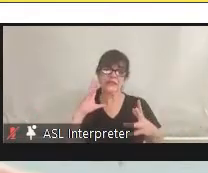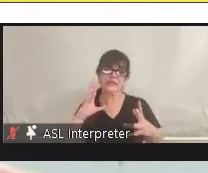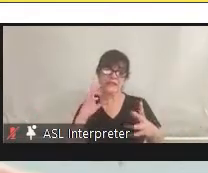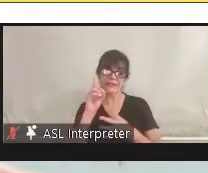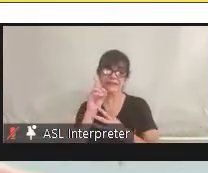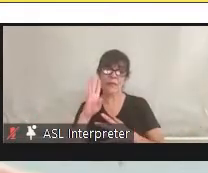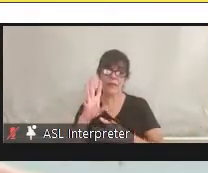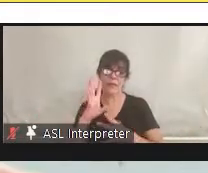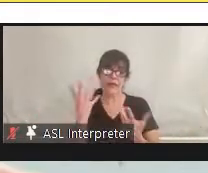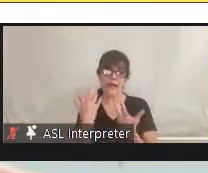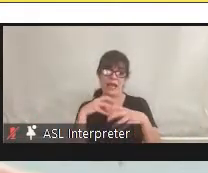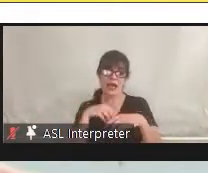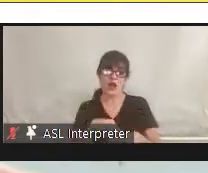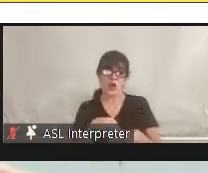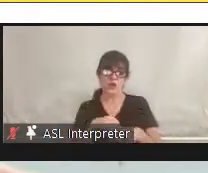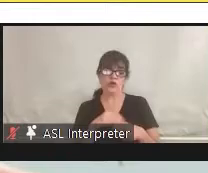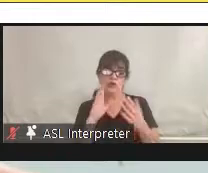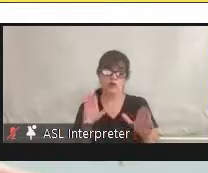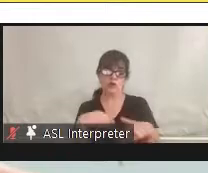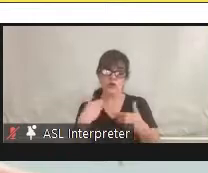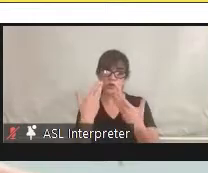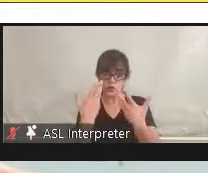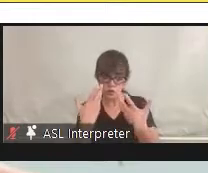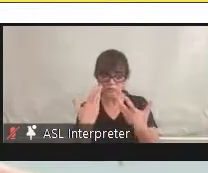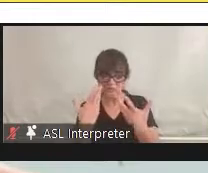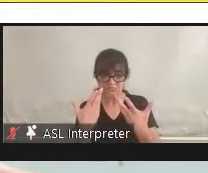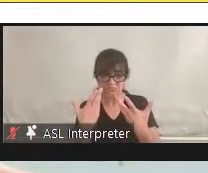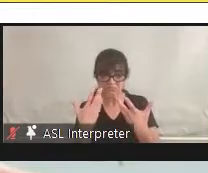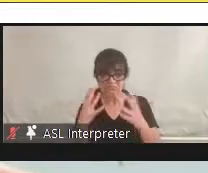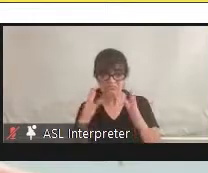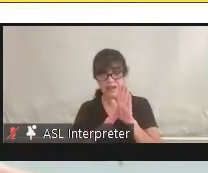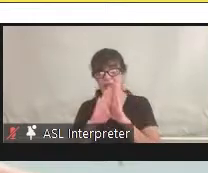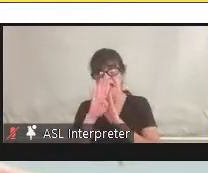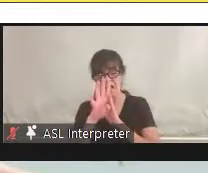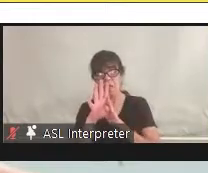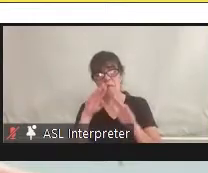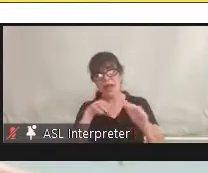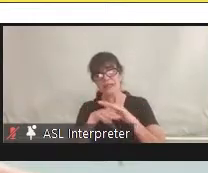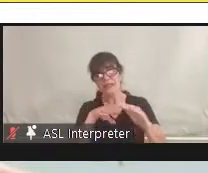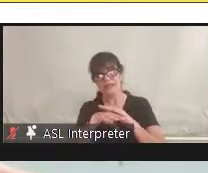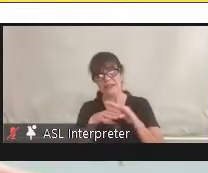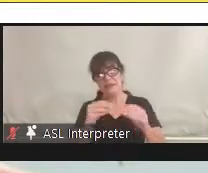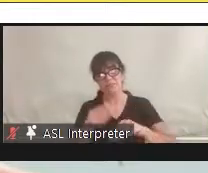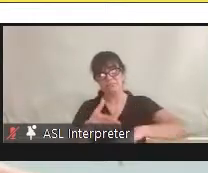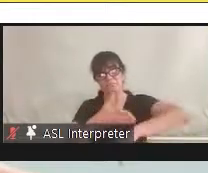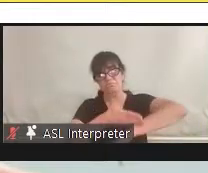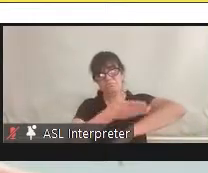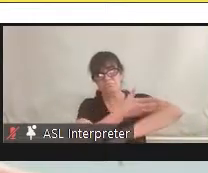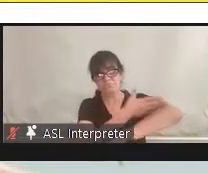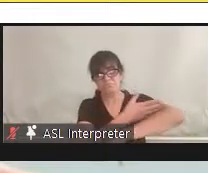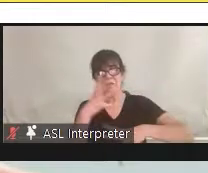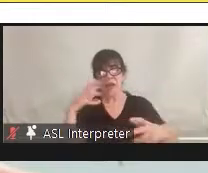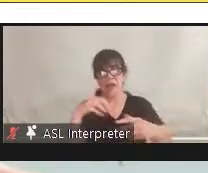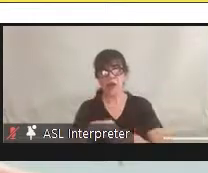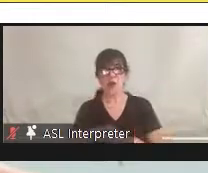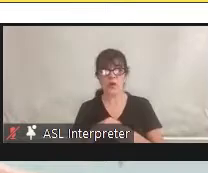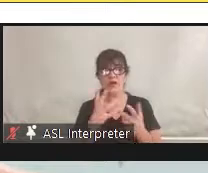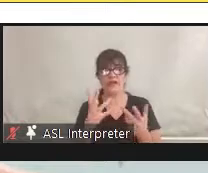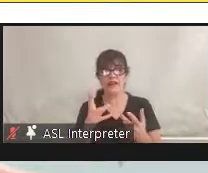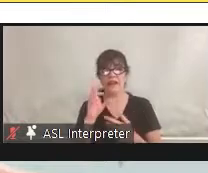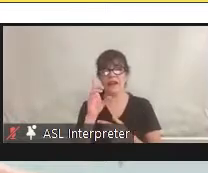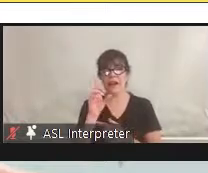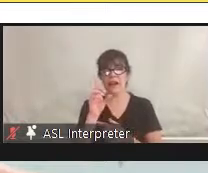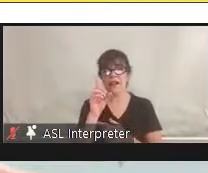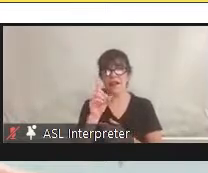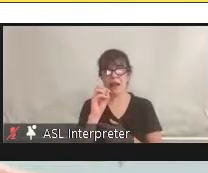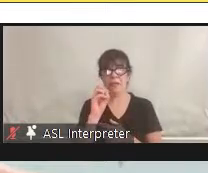as we continue to contribute to disability inclusive development, including DRM and beyond. Thank you. Thank